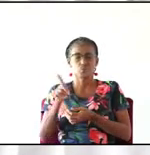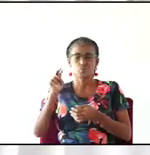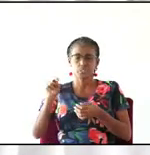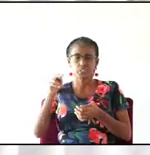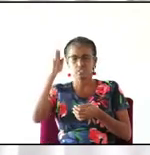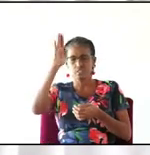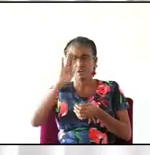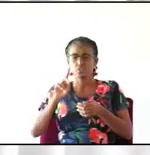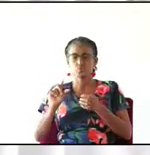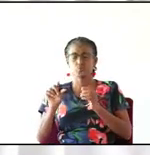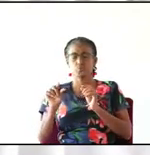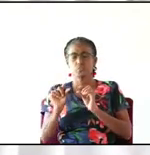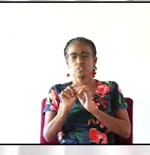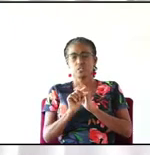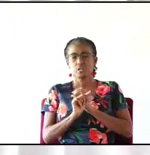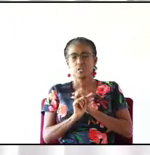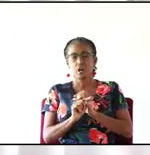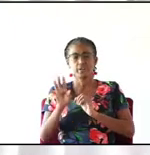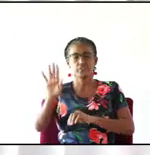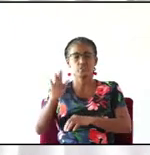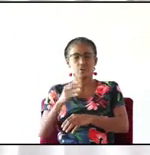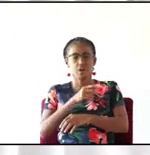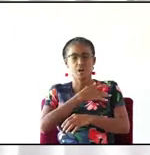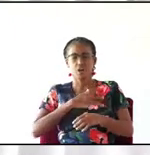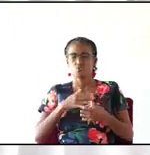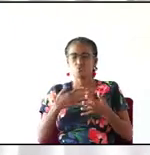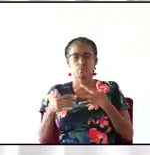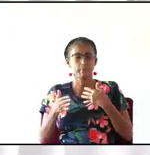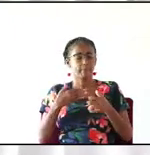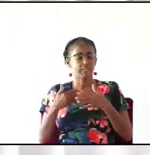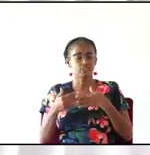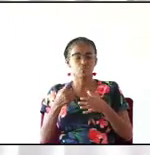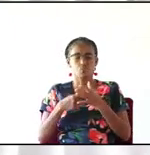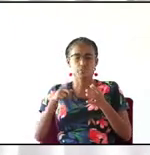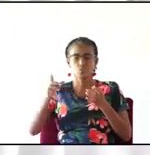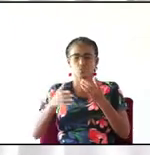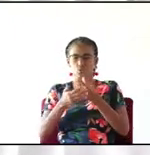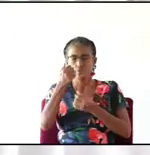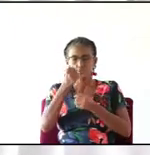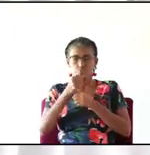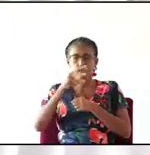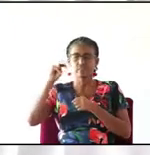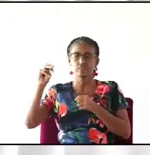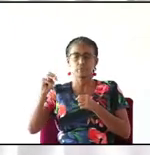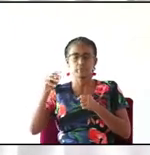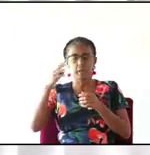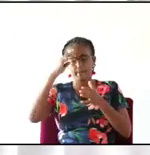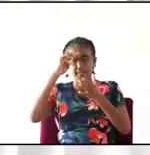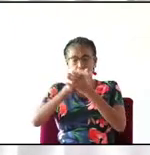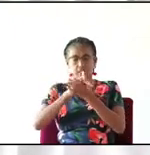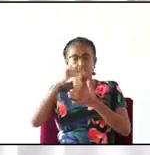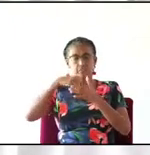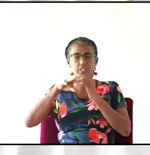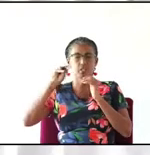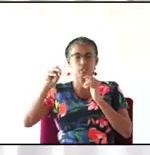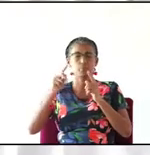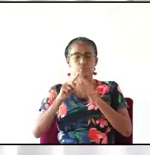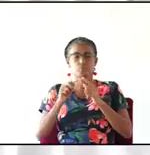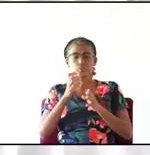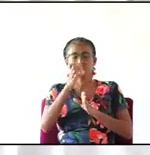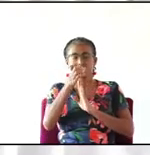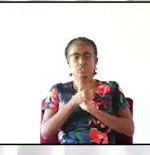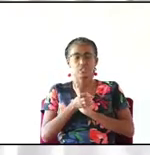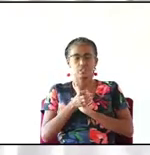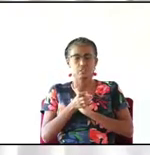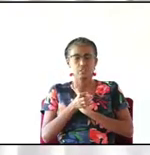to tell us that no matter what, we'll trust him and we'll believe in him to the very end. Our journeys end differently.